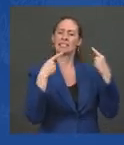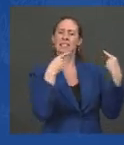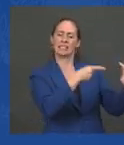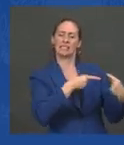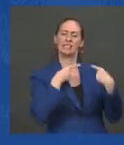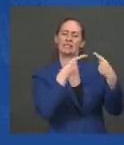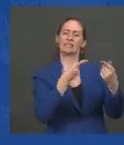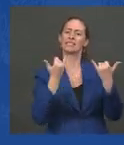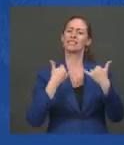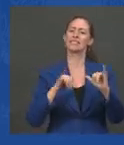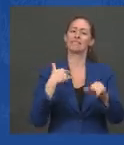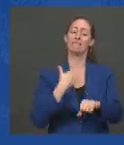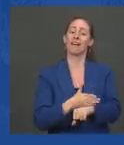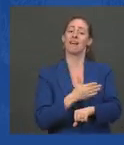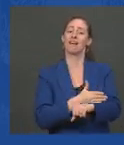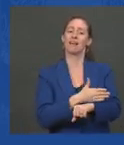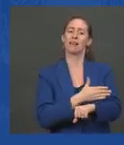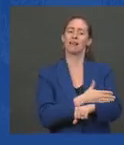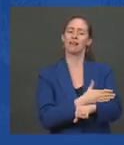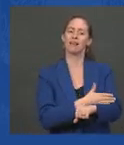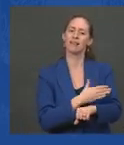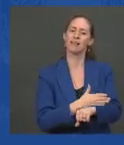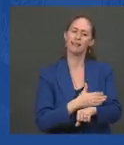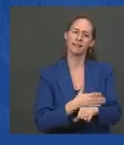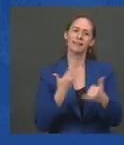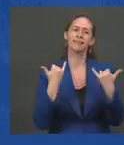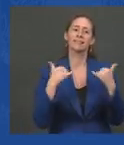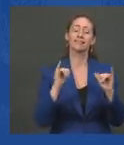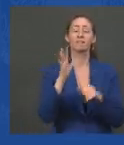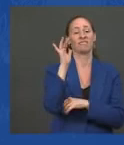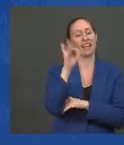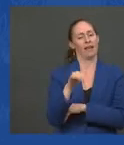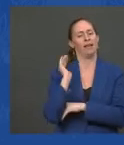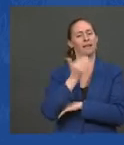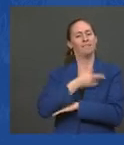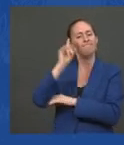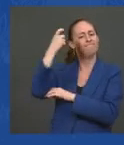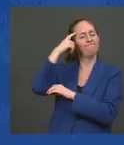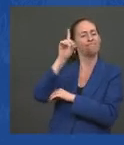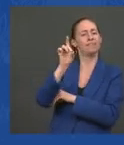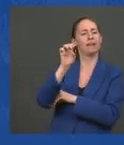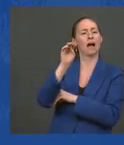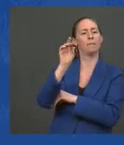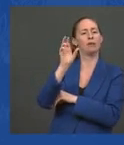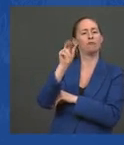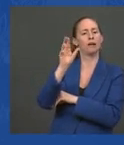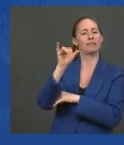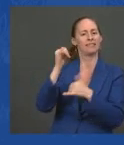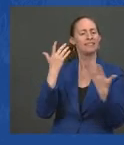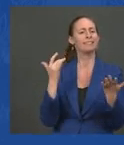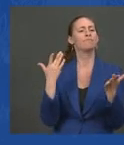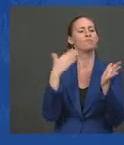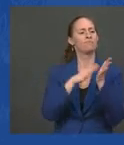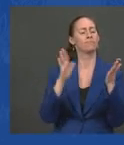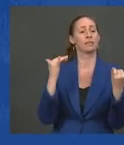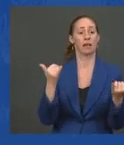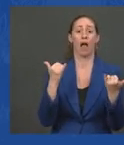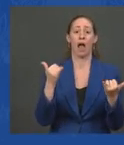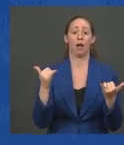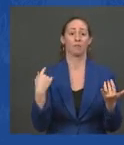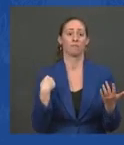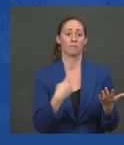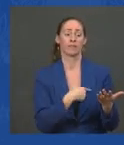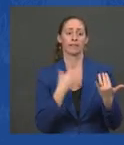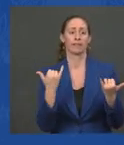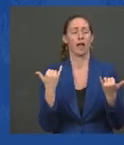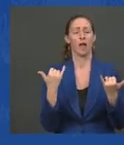the self-evident truths of our democracy. And in our nation, we now face an inflection point